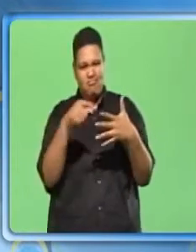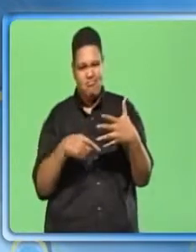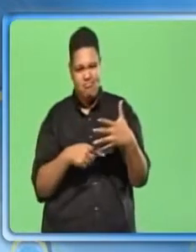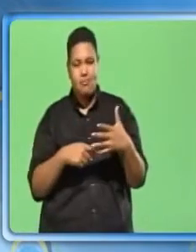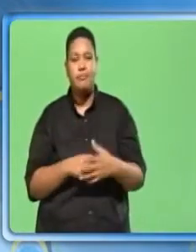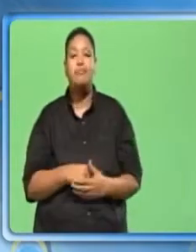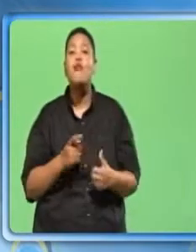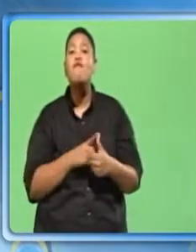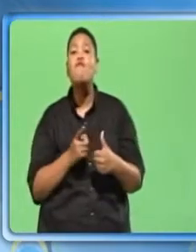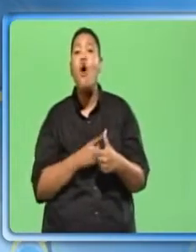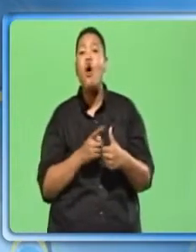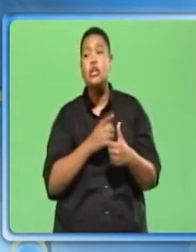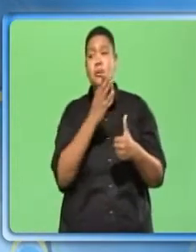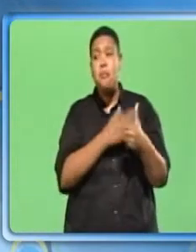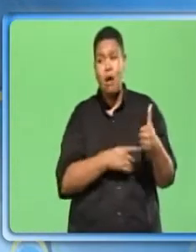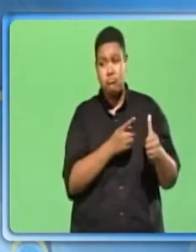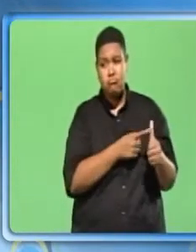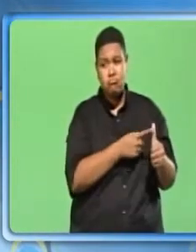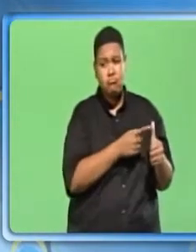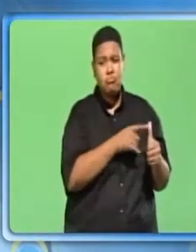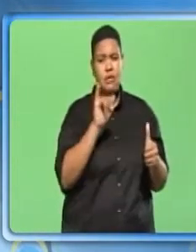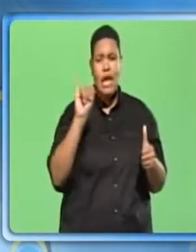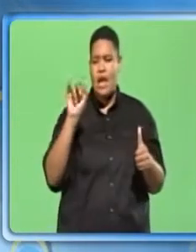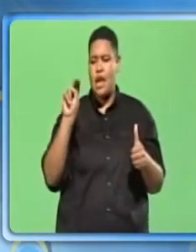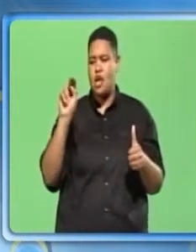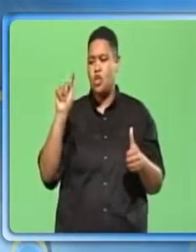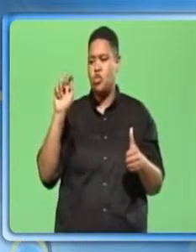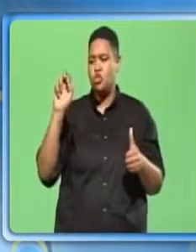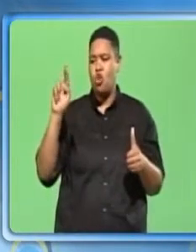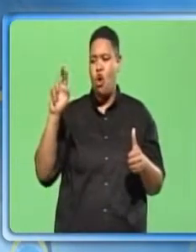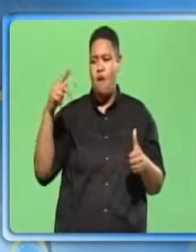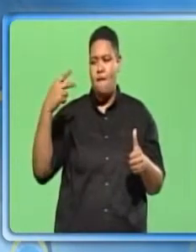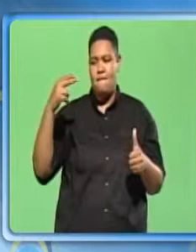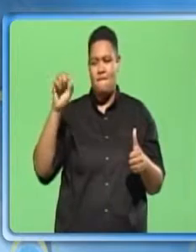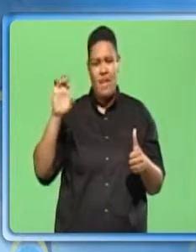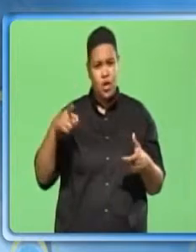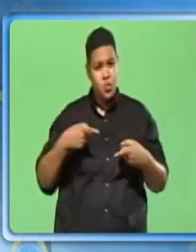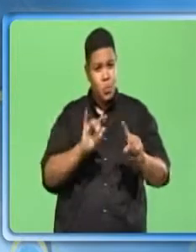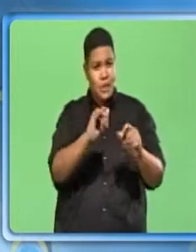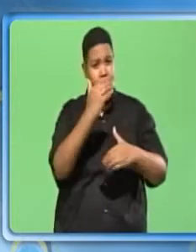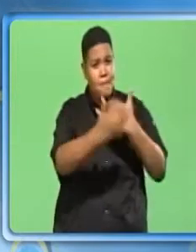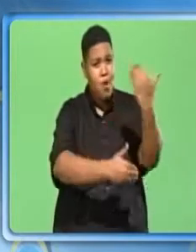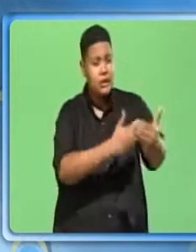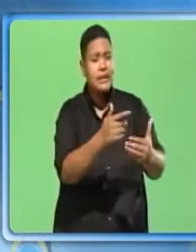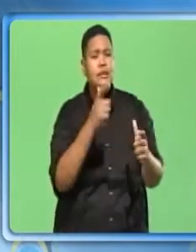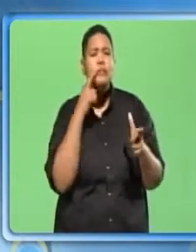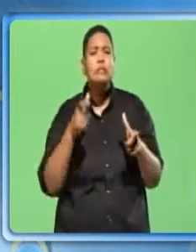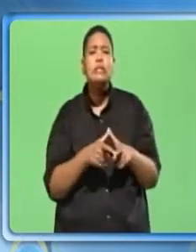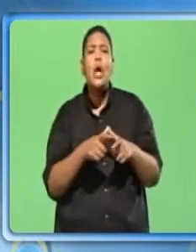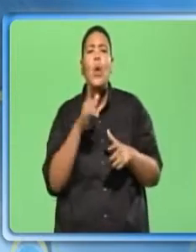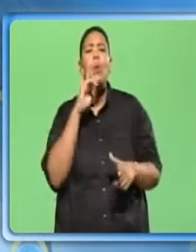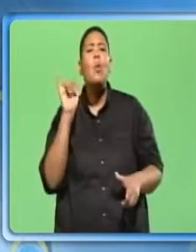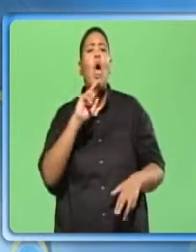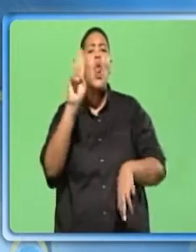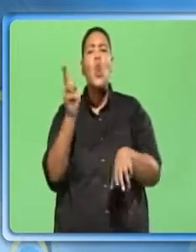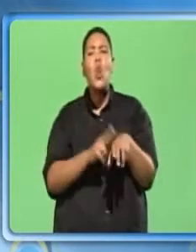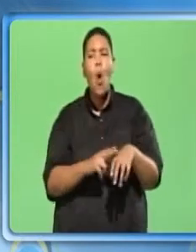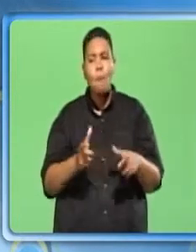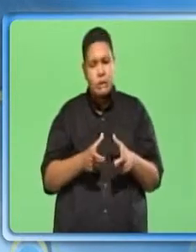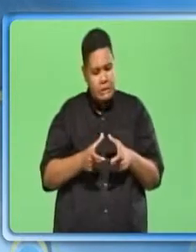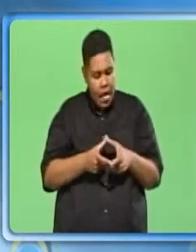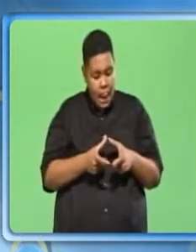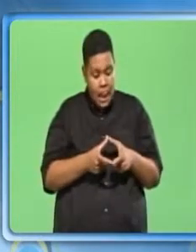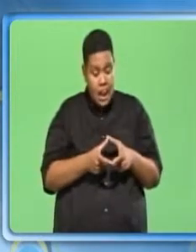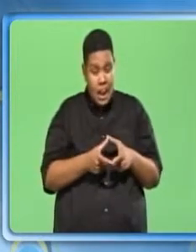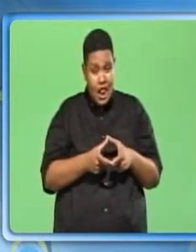The first stage of mitosis is interphase. During interphase, the cell has the appearance of a normal cell.